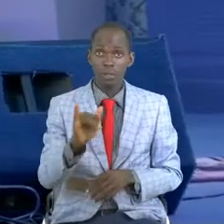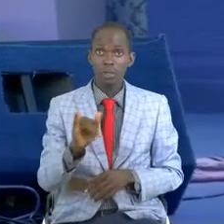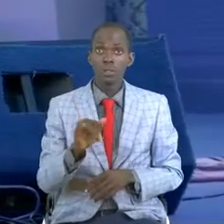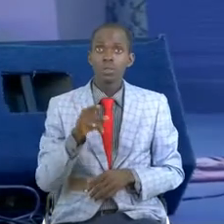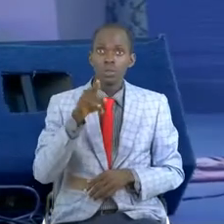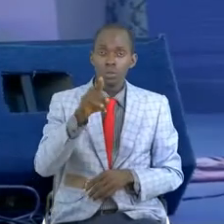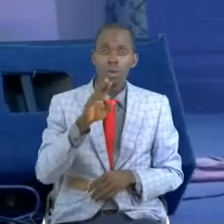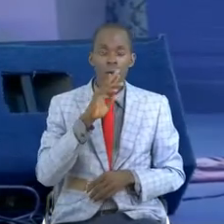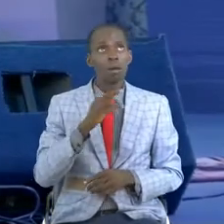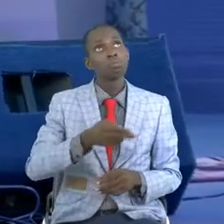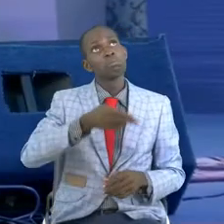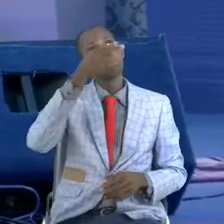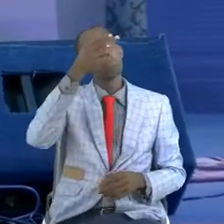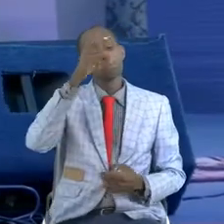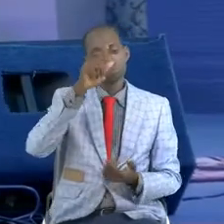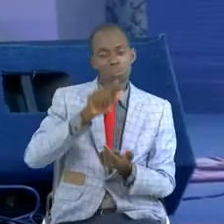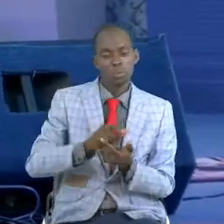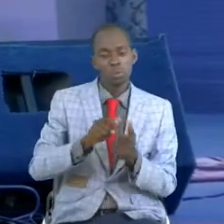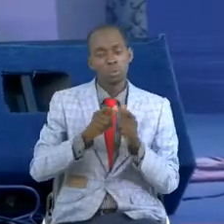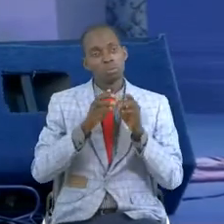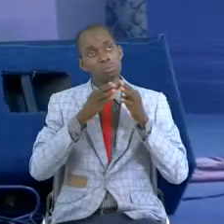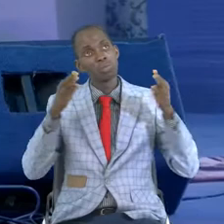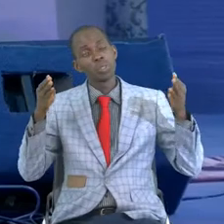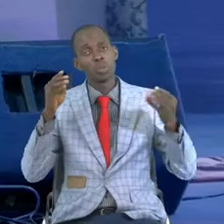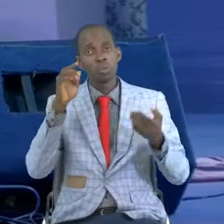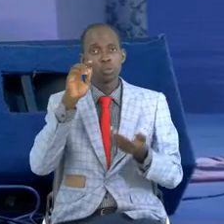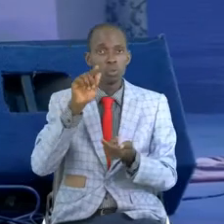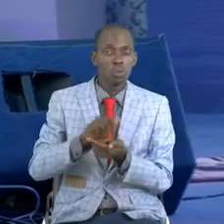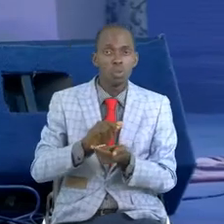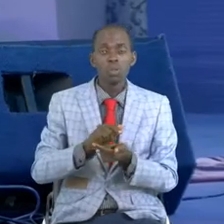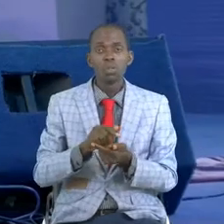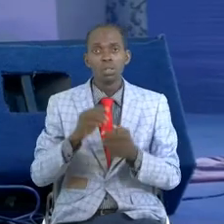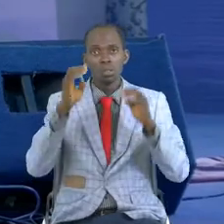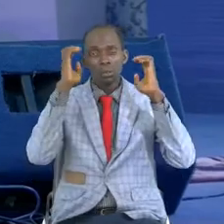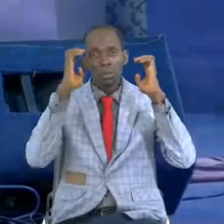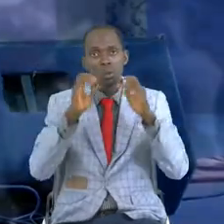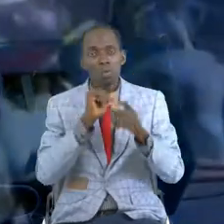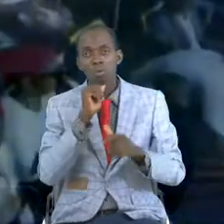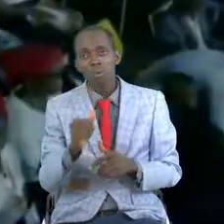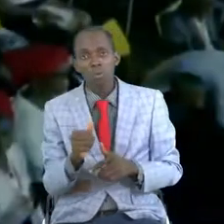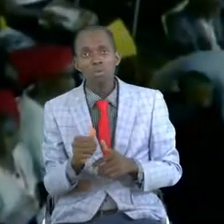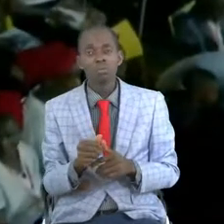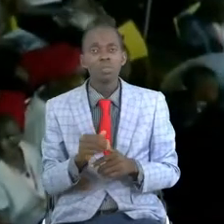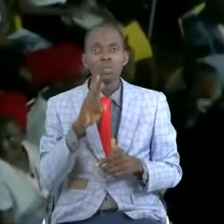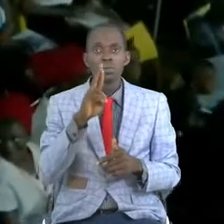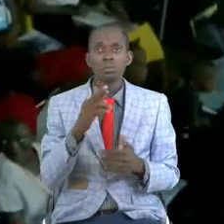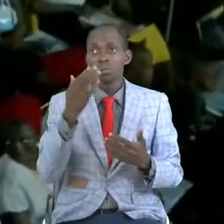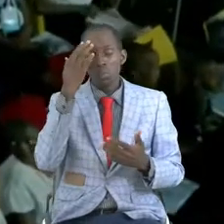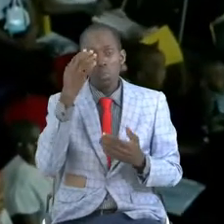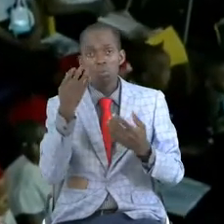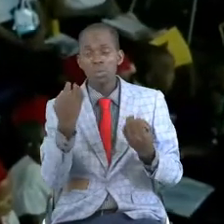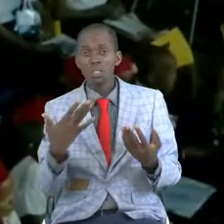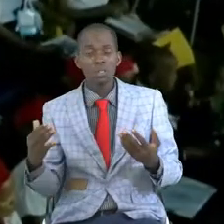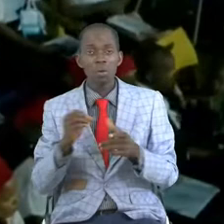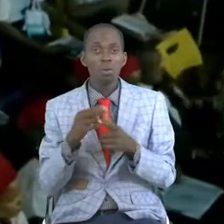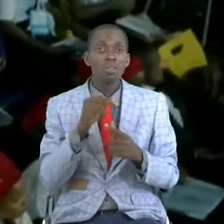low, you are big or you are small, you are educated or you are not educated, you are civilized or you are not civilized, you